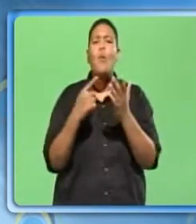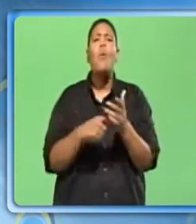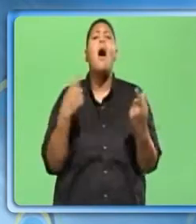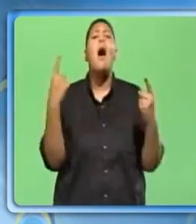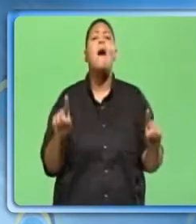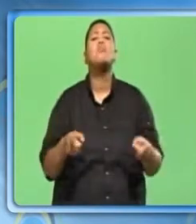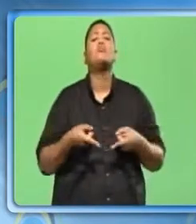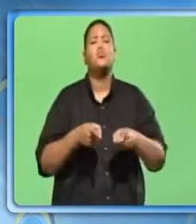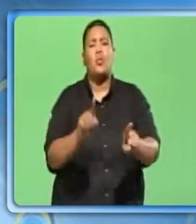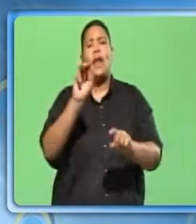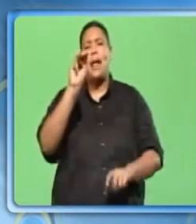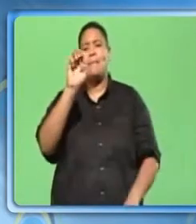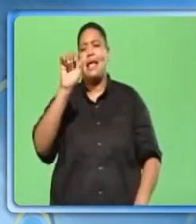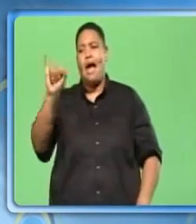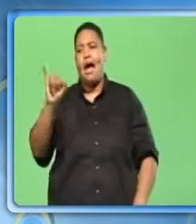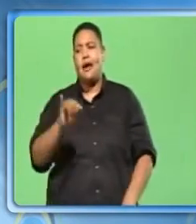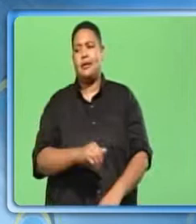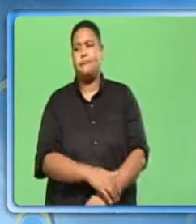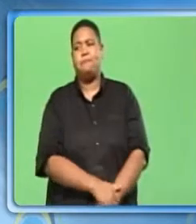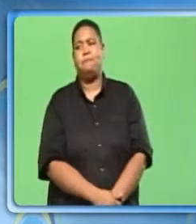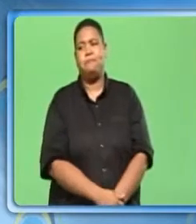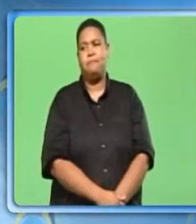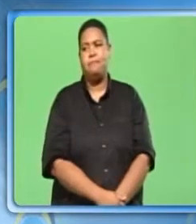during meiosis.